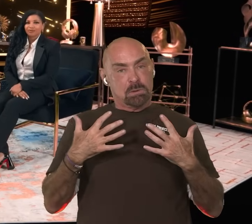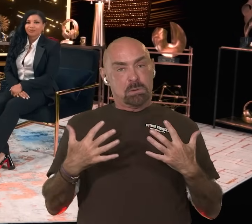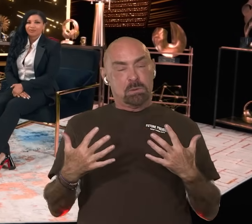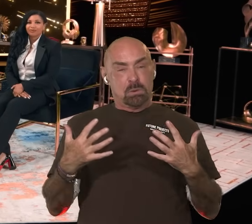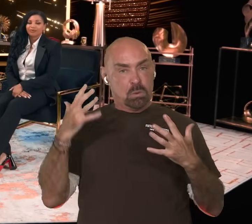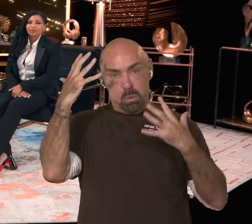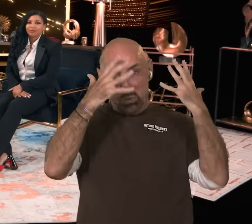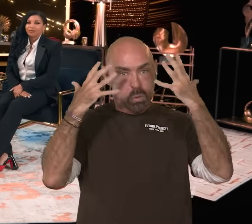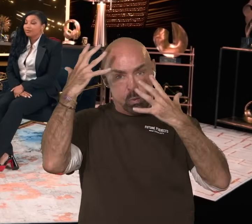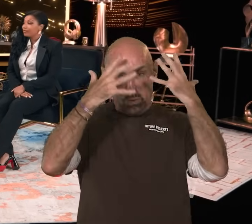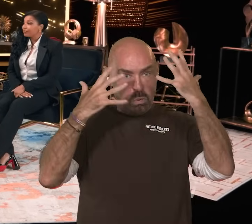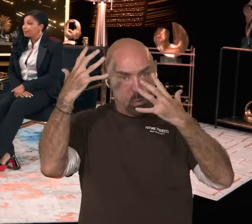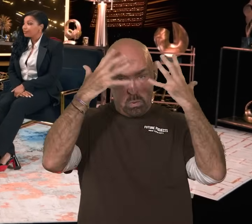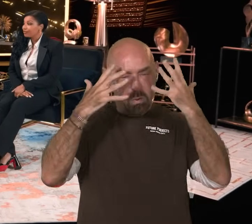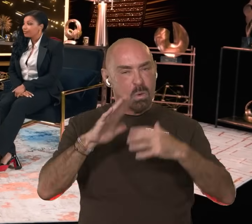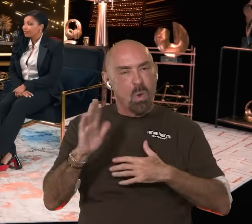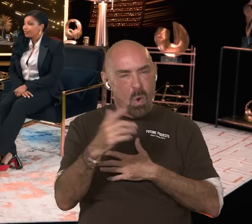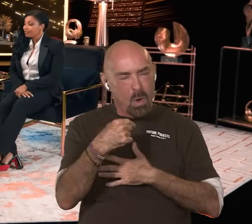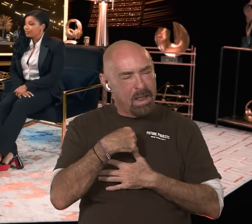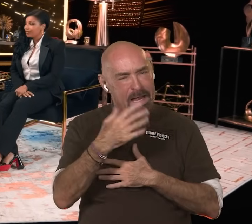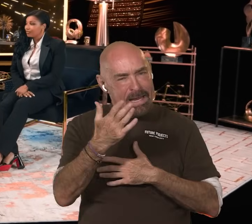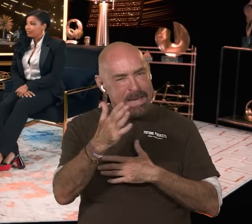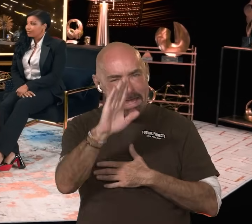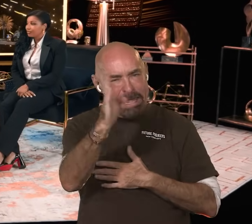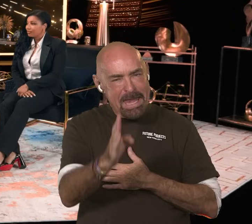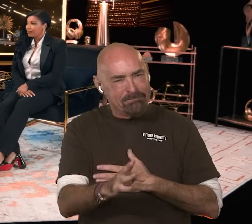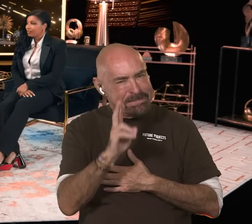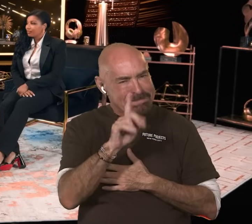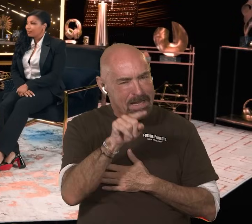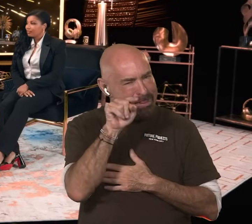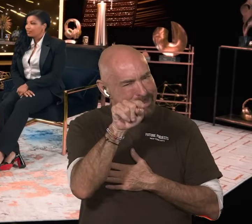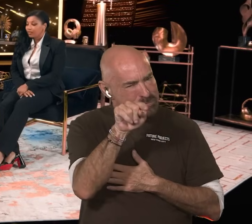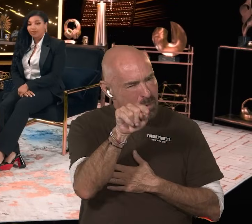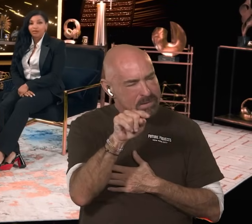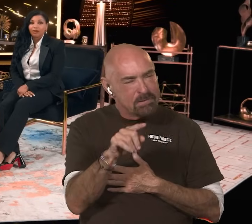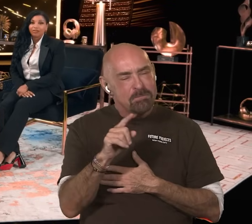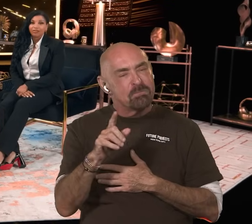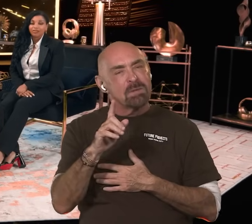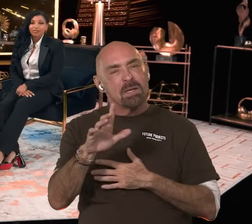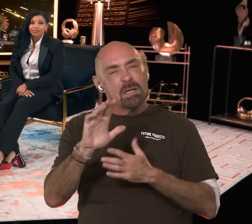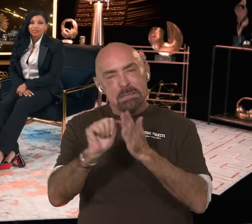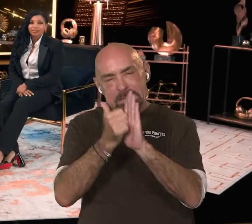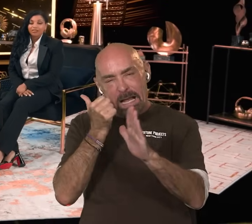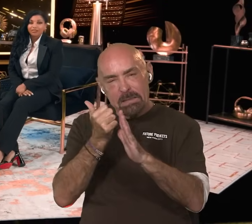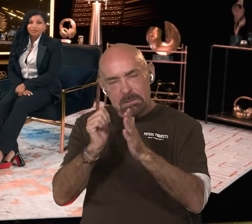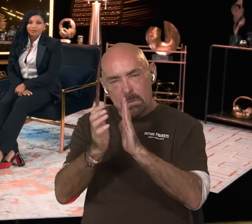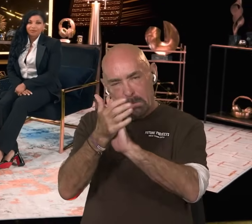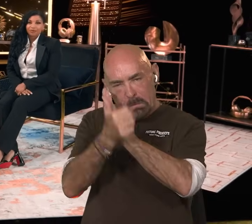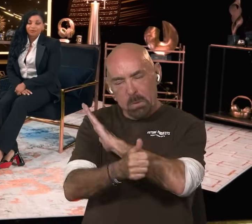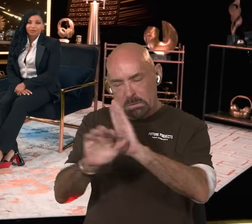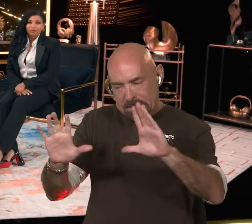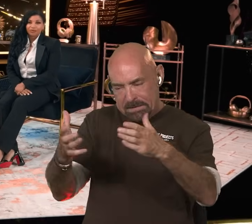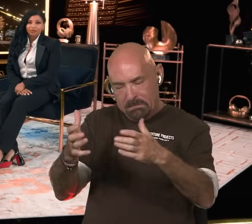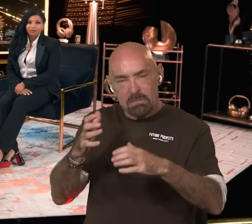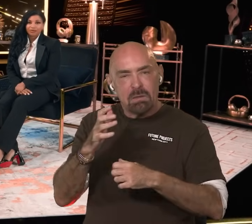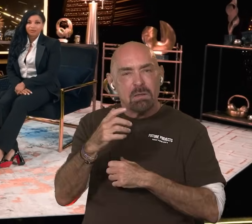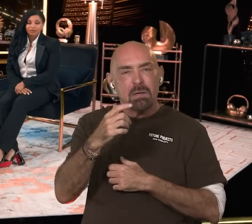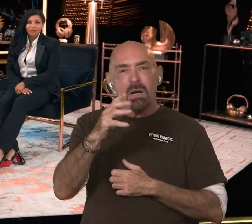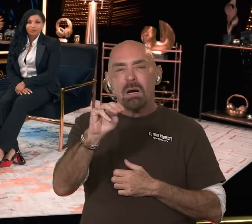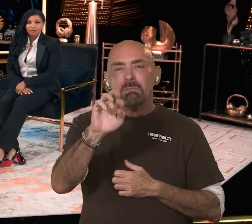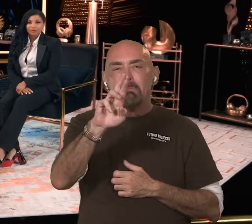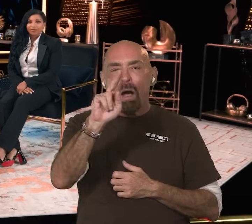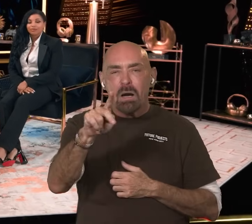with all the city builders I play, I can honestly say that we've never seen one quite like this. From a very talented team of developers who made games